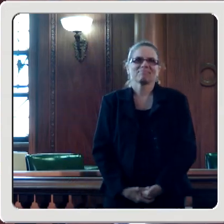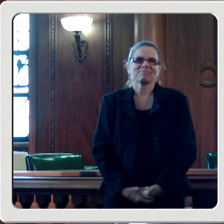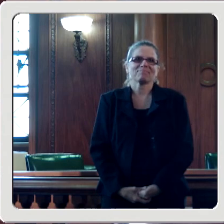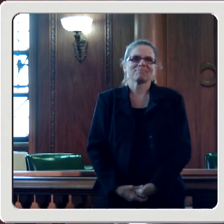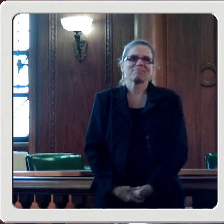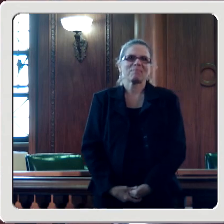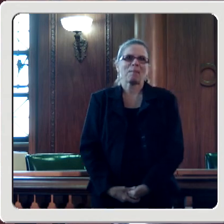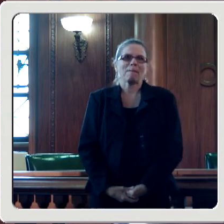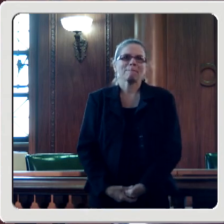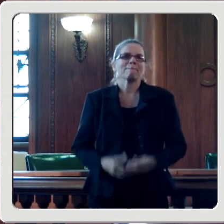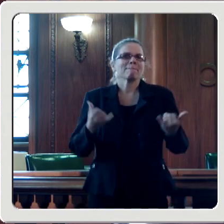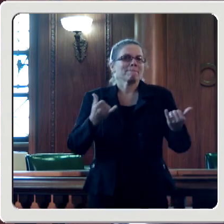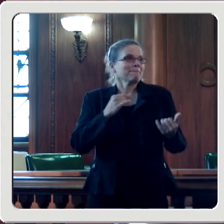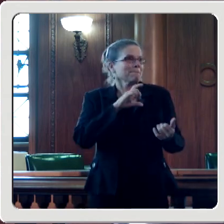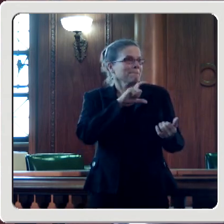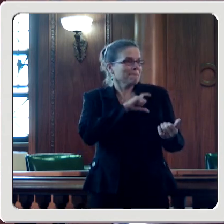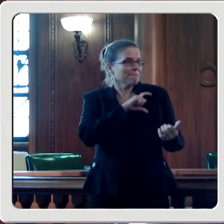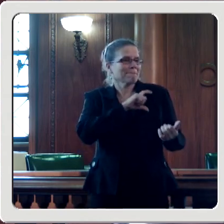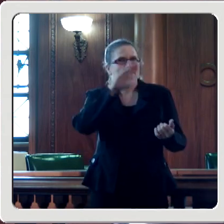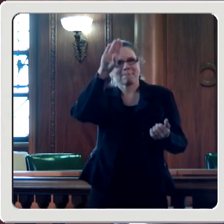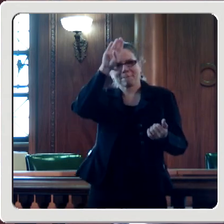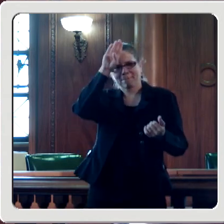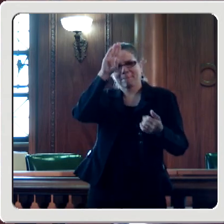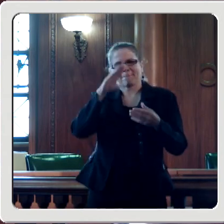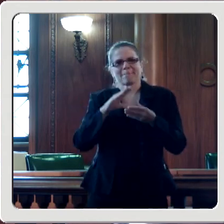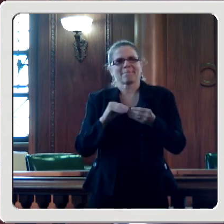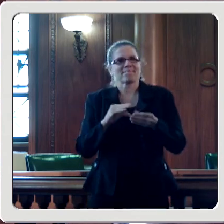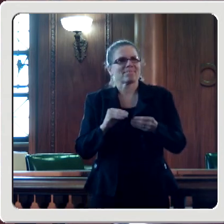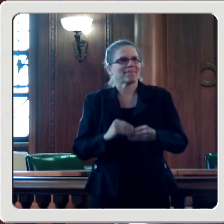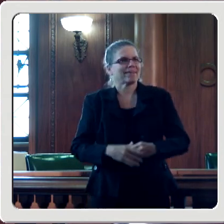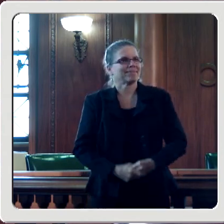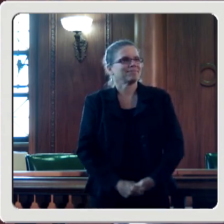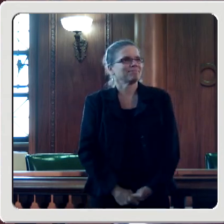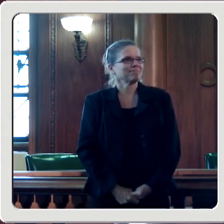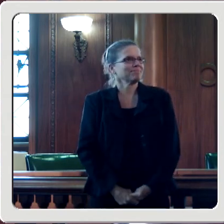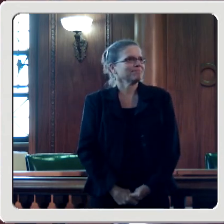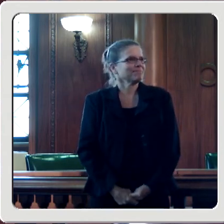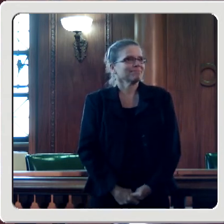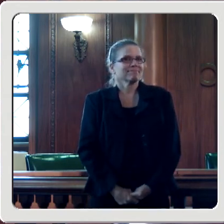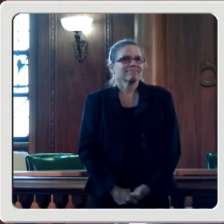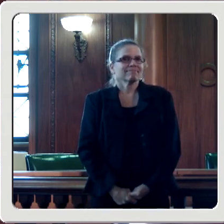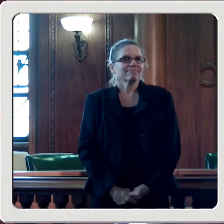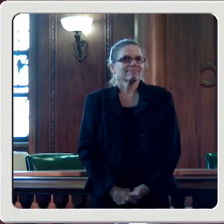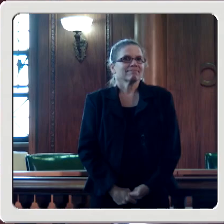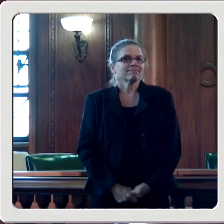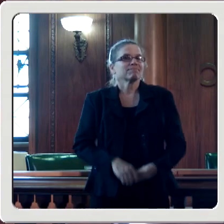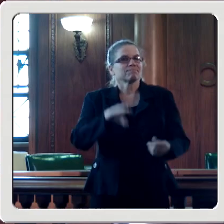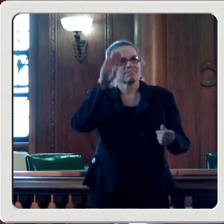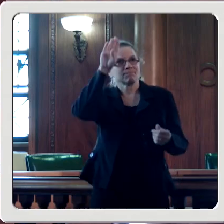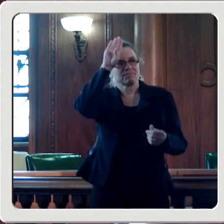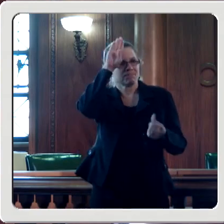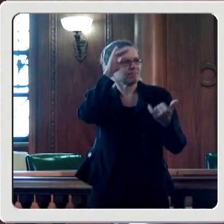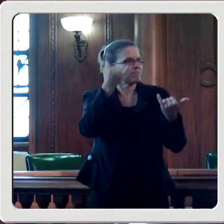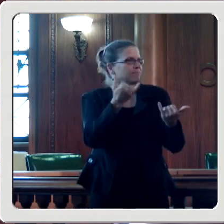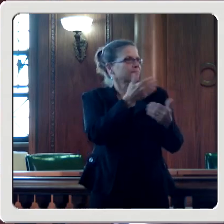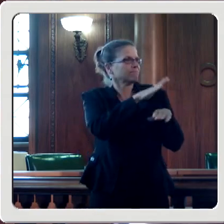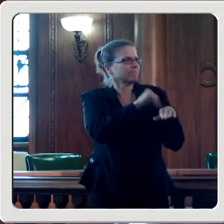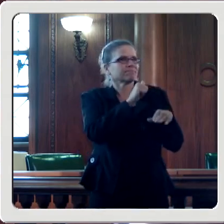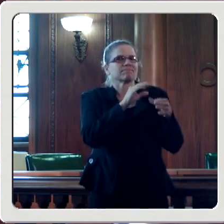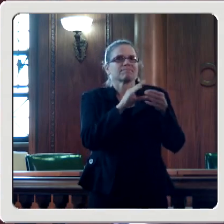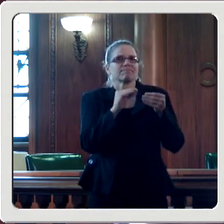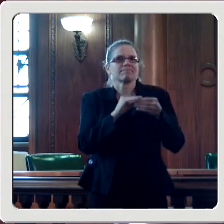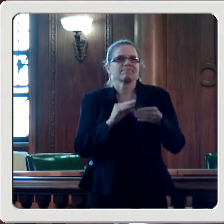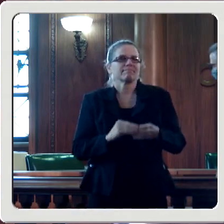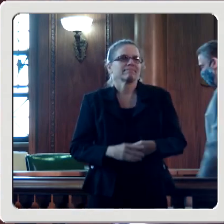safety component, and I will start off with the Fire Commissioner of the City of Springfield, Bernard B.J. Calvi.